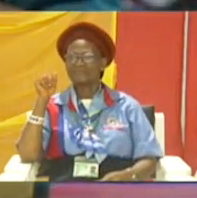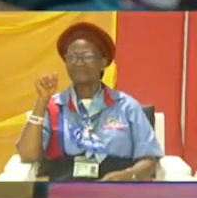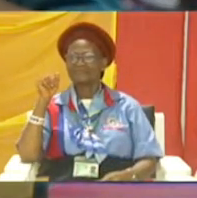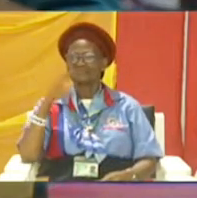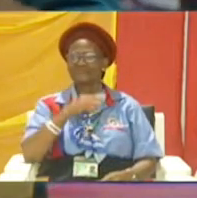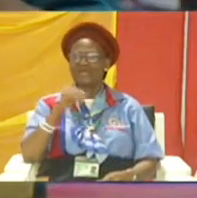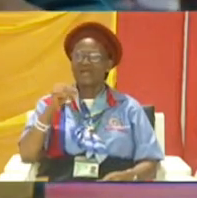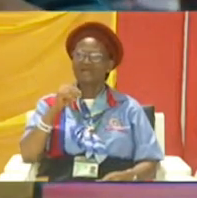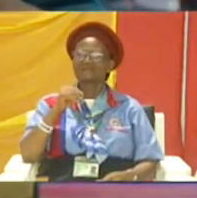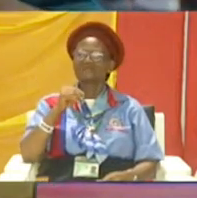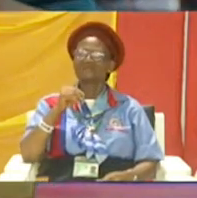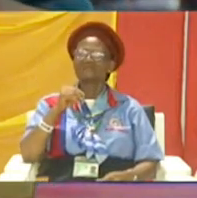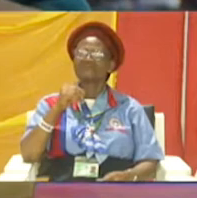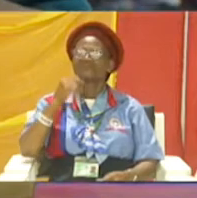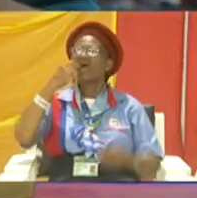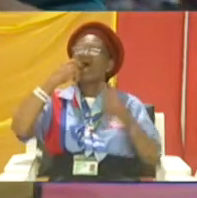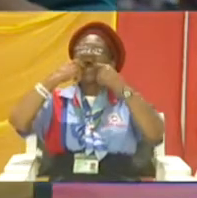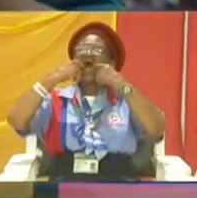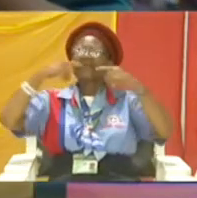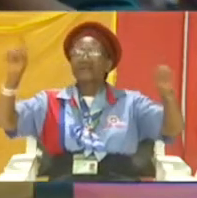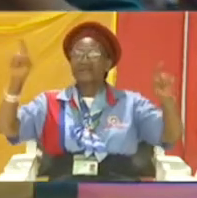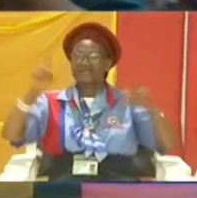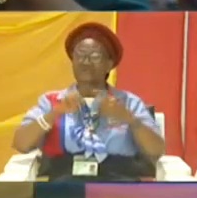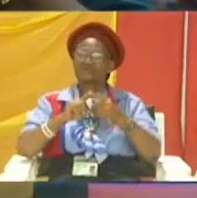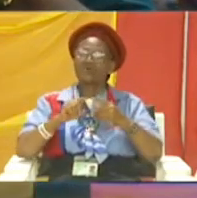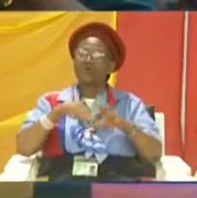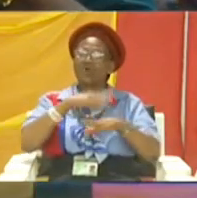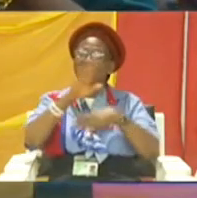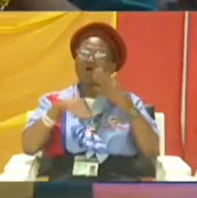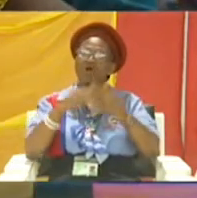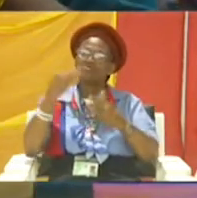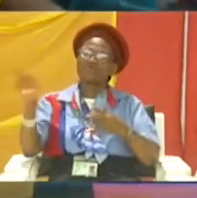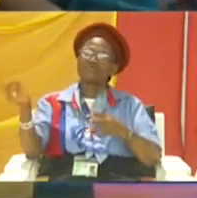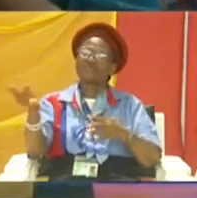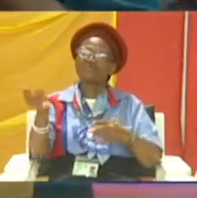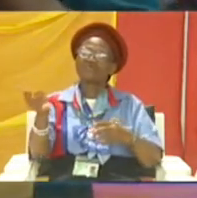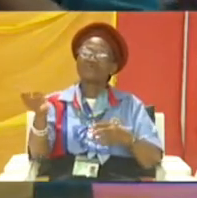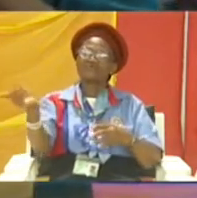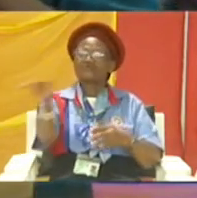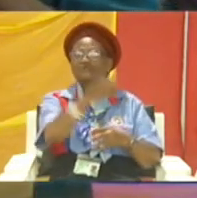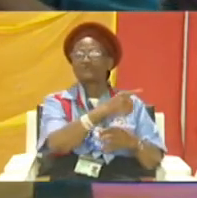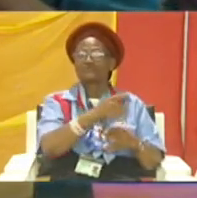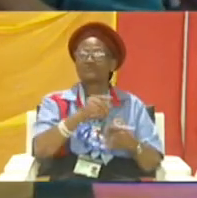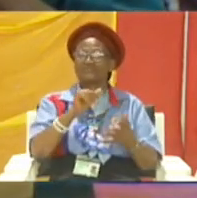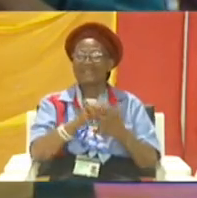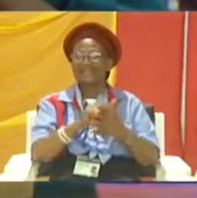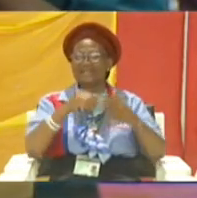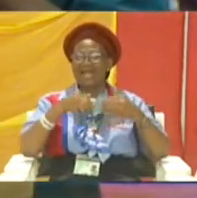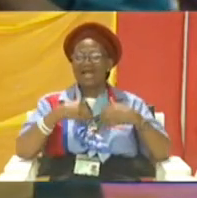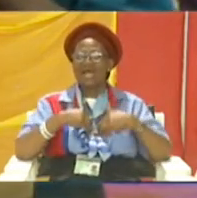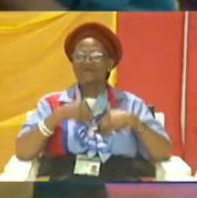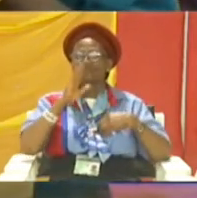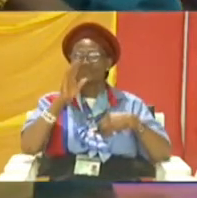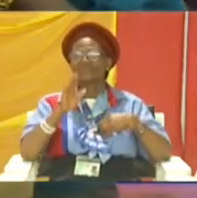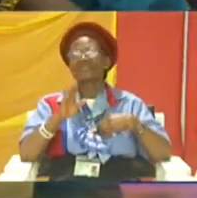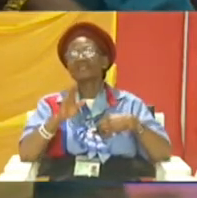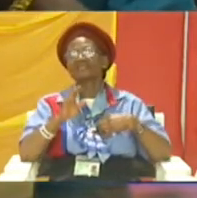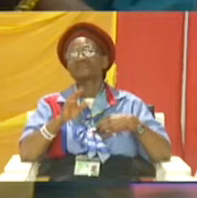decree to all of you who have been generous towards your pastors,